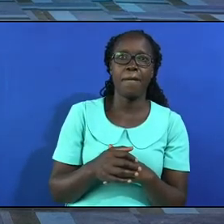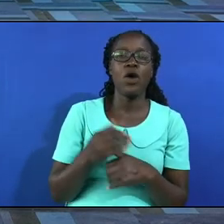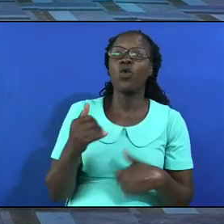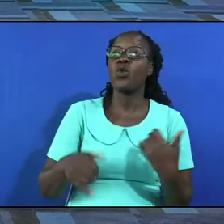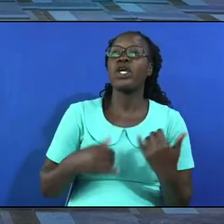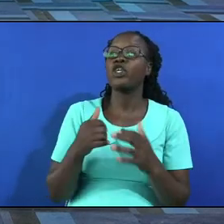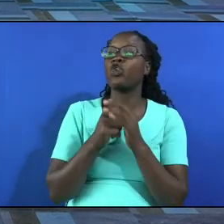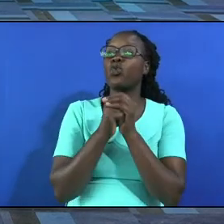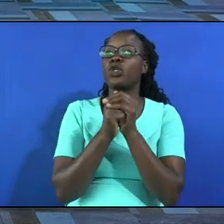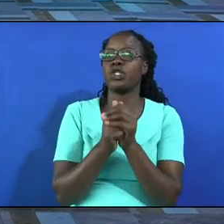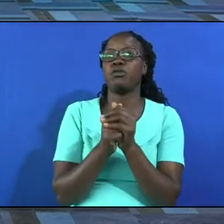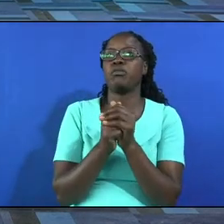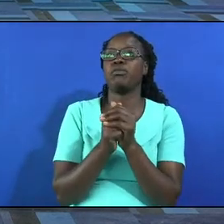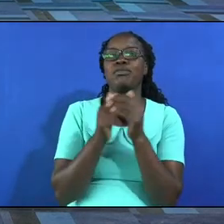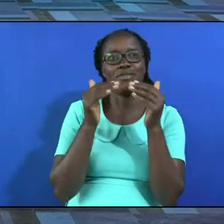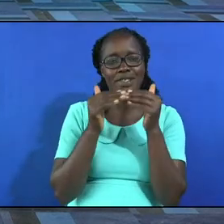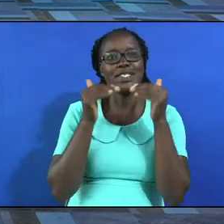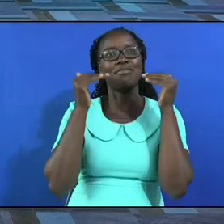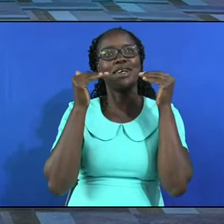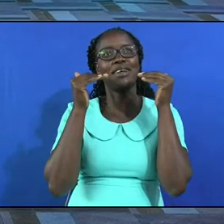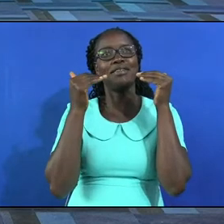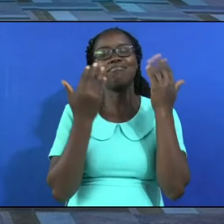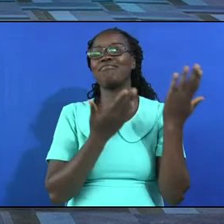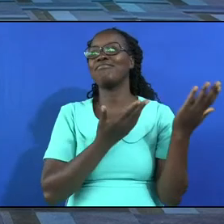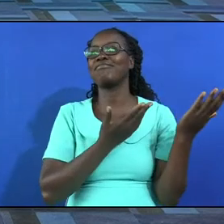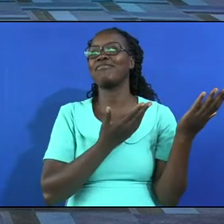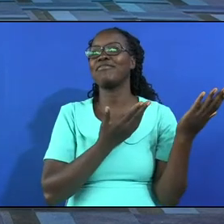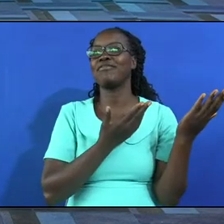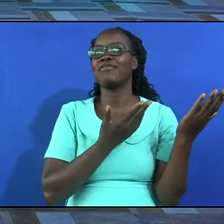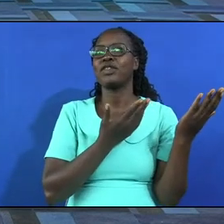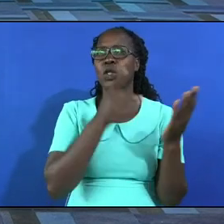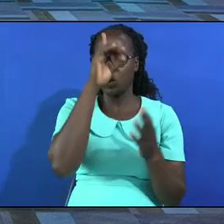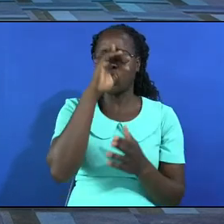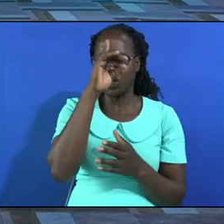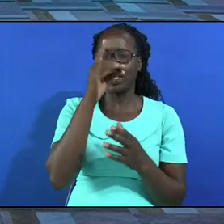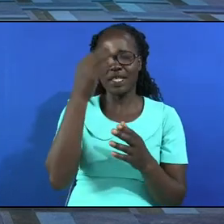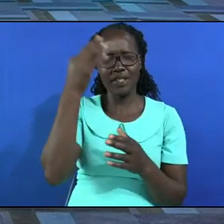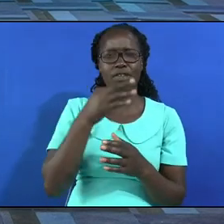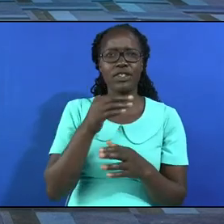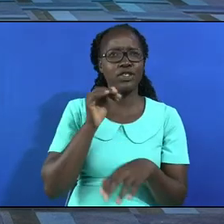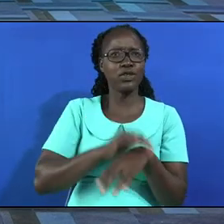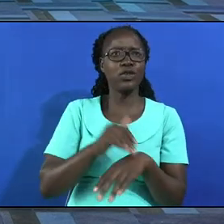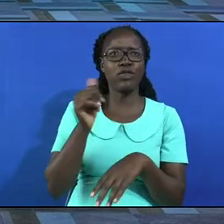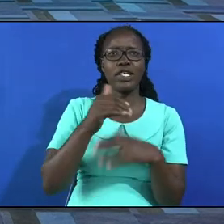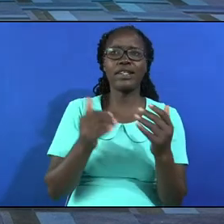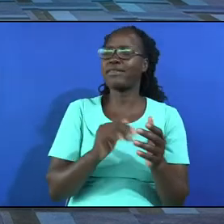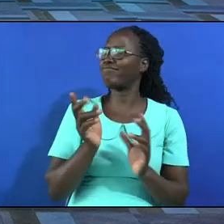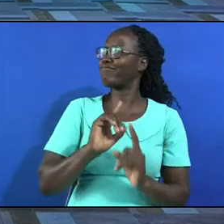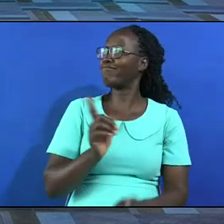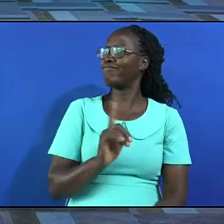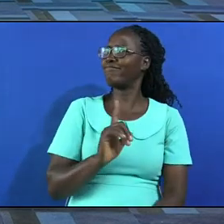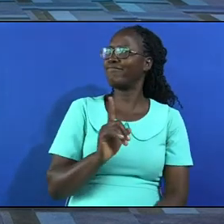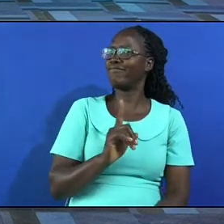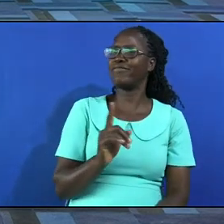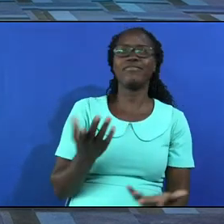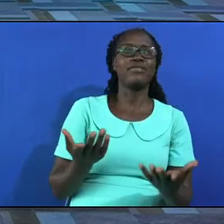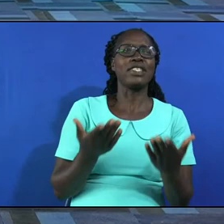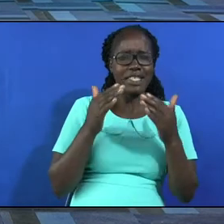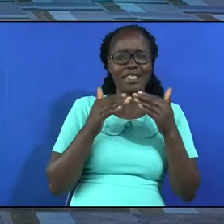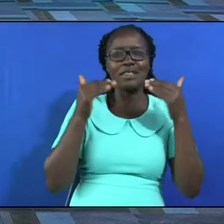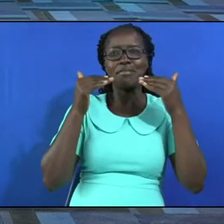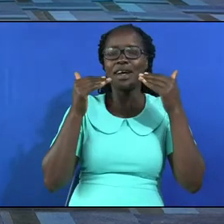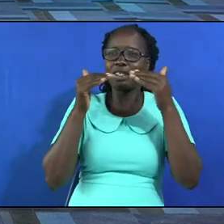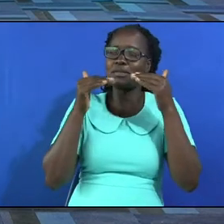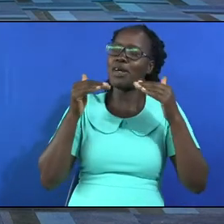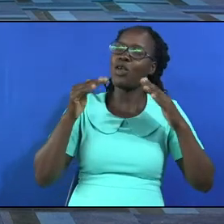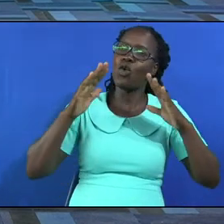enjoy worship. Let's smile at the preacher. Those kind of serious faces are not good for anything. Are we together, friends? Let's smile,